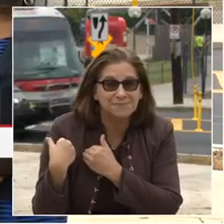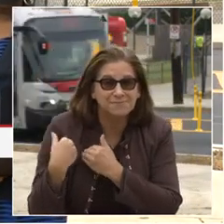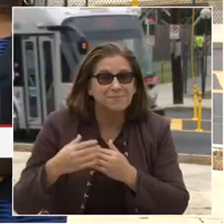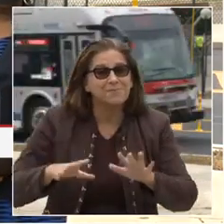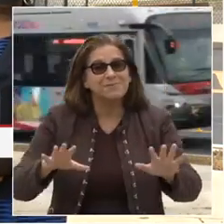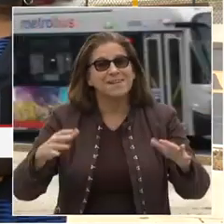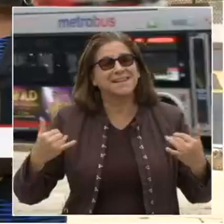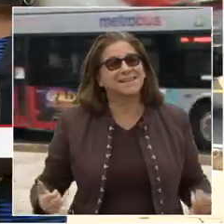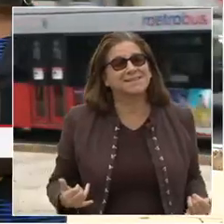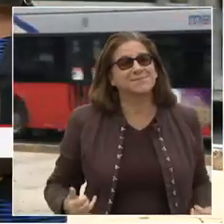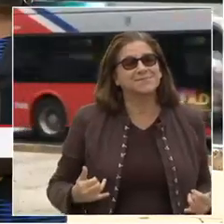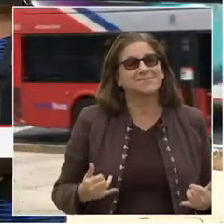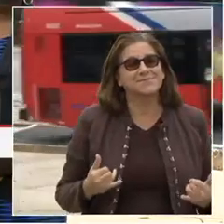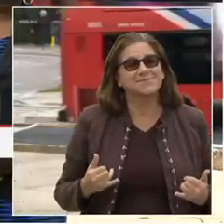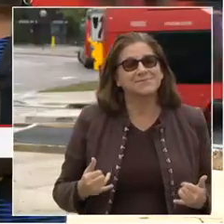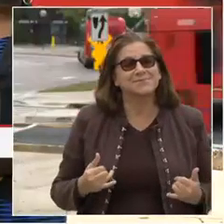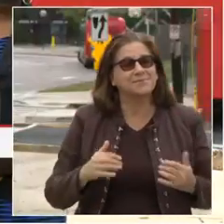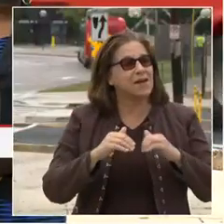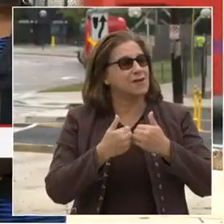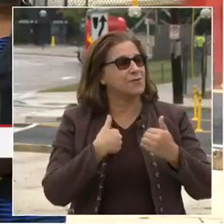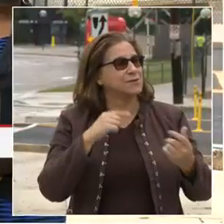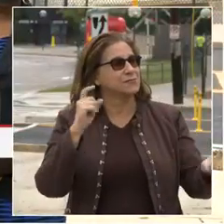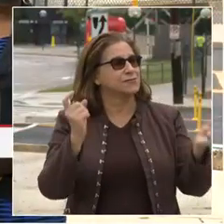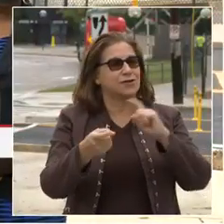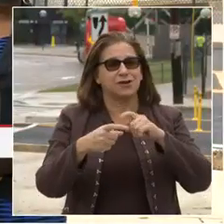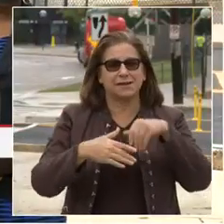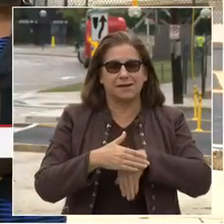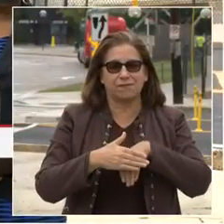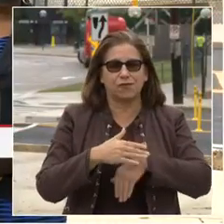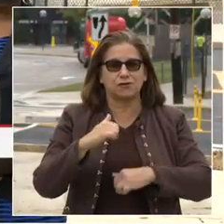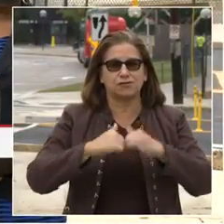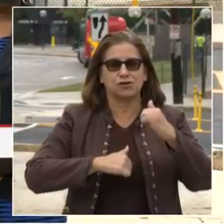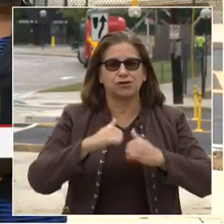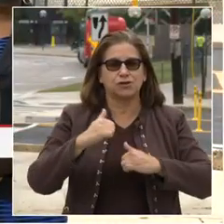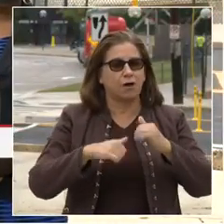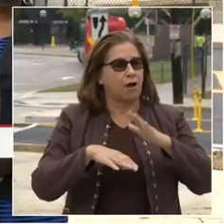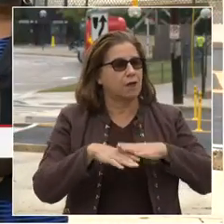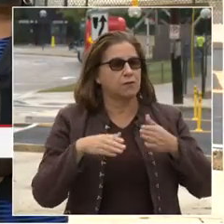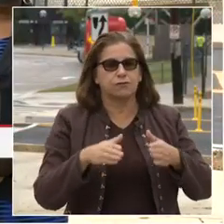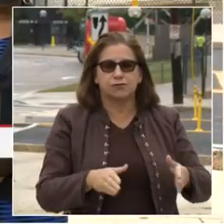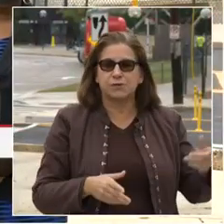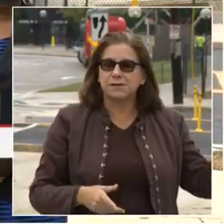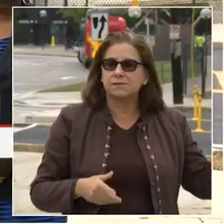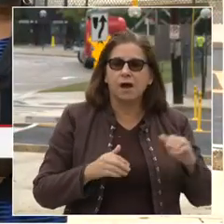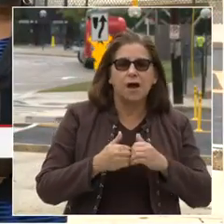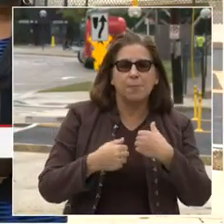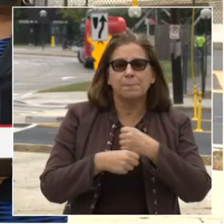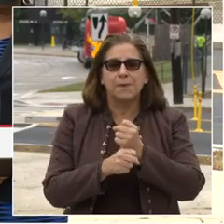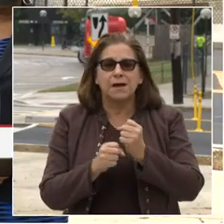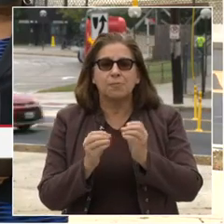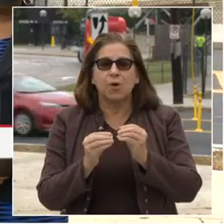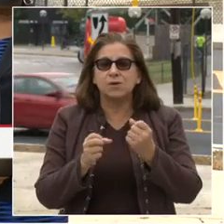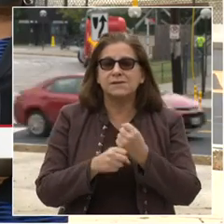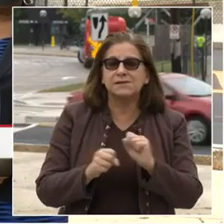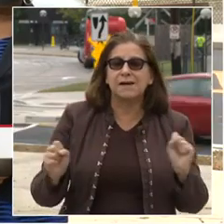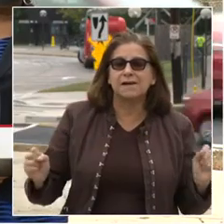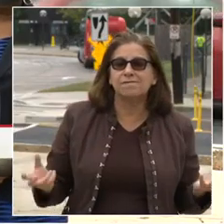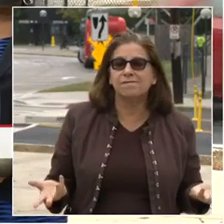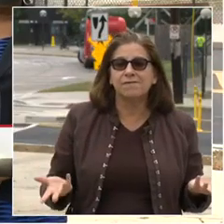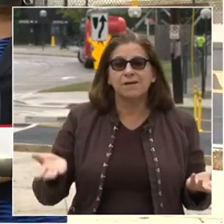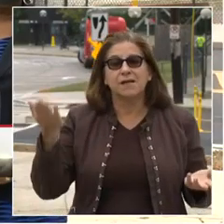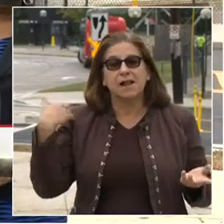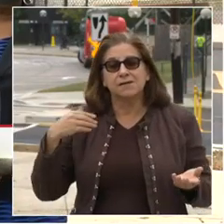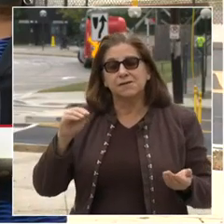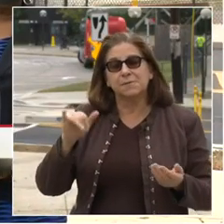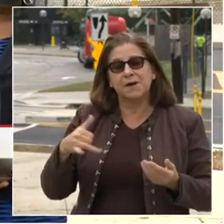roads safer. Just this past May, many of us were together to kick off a summer